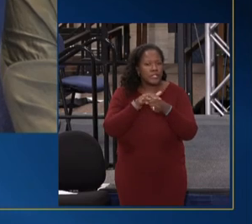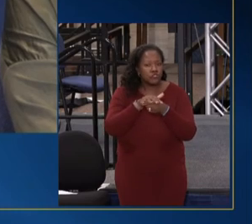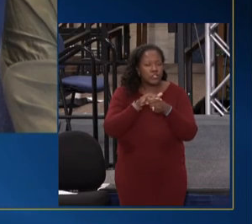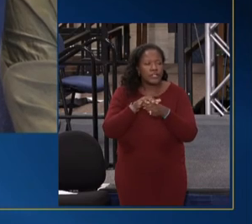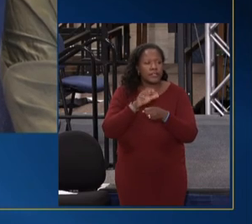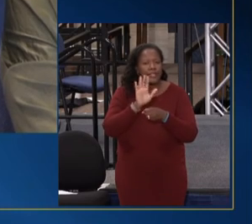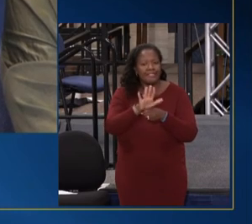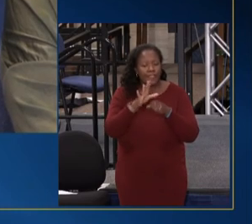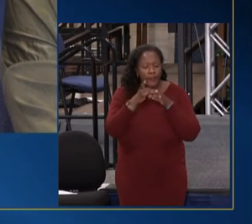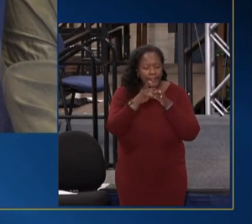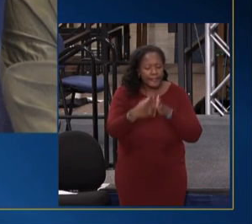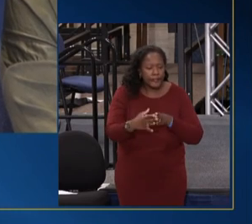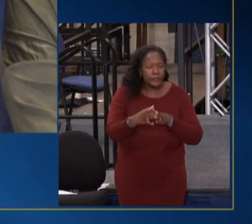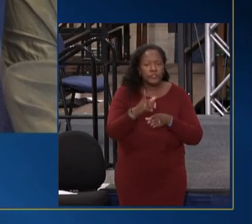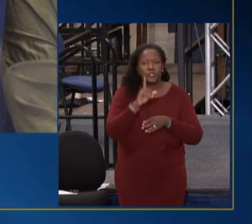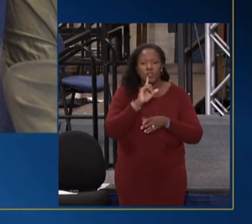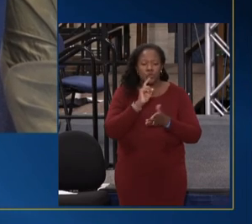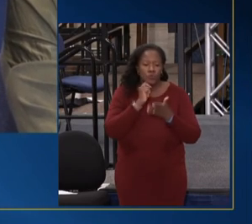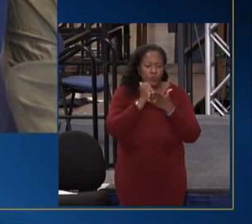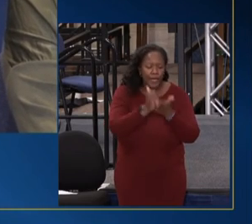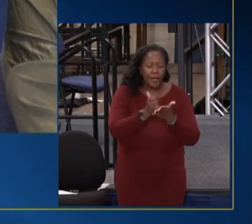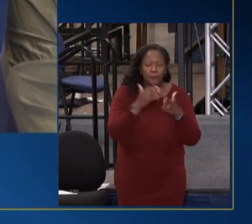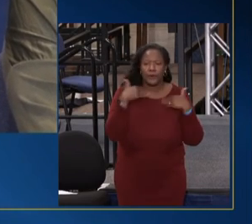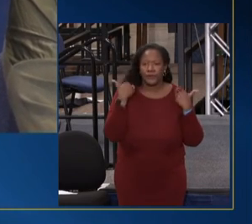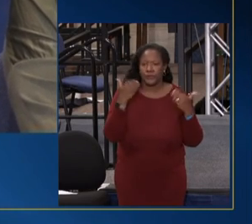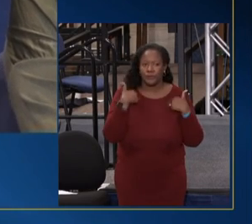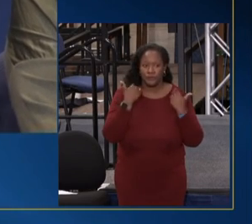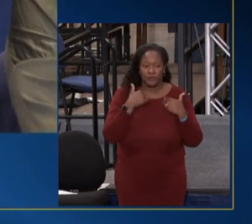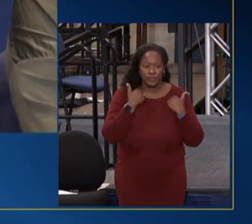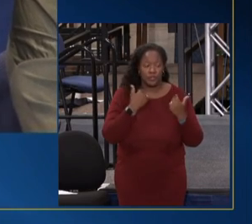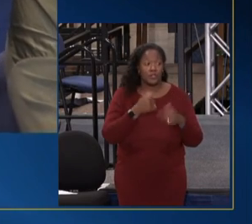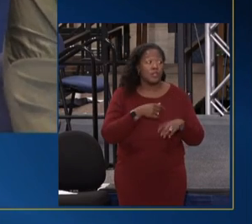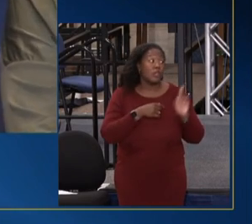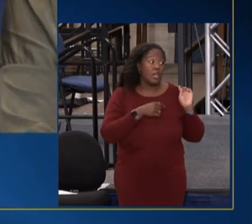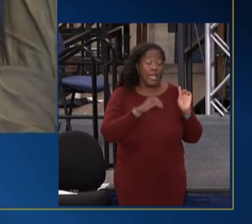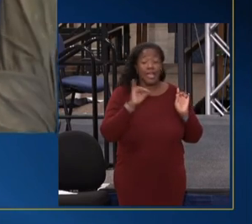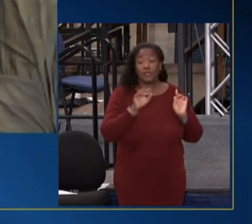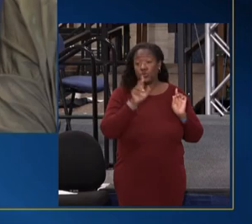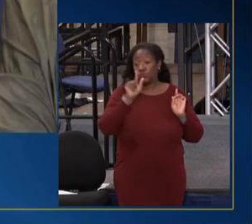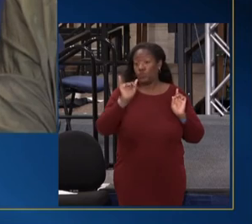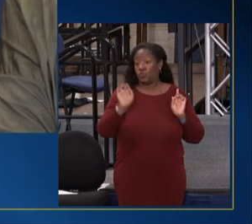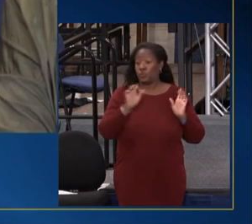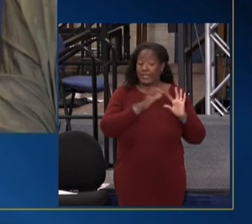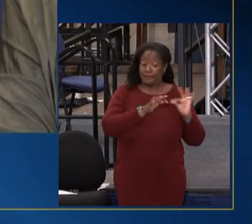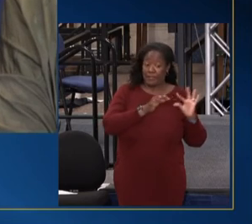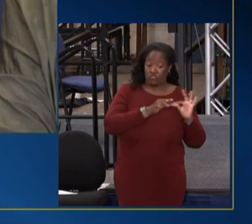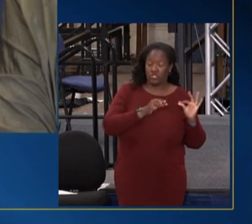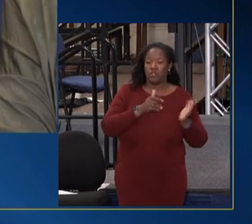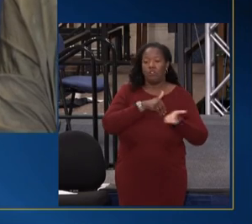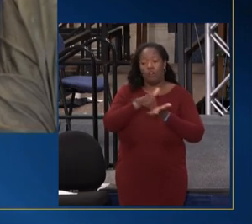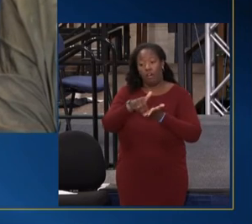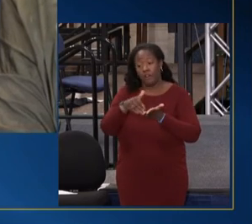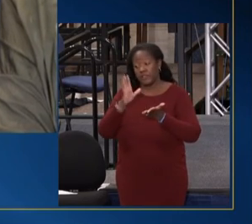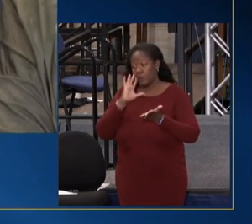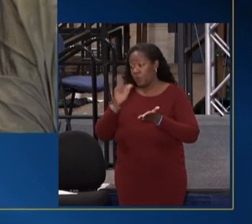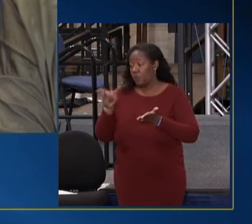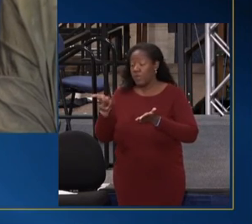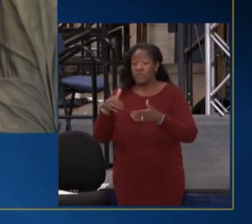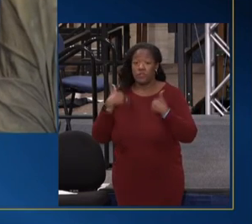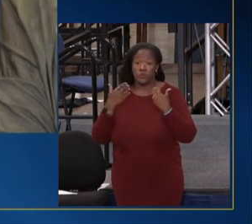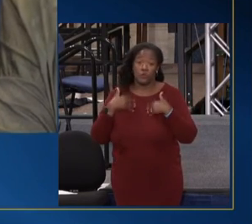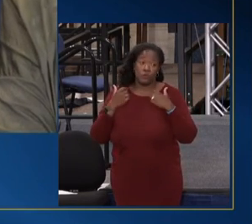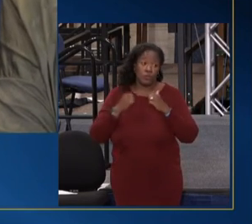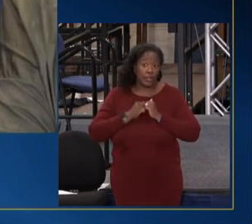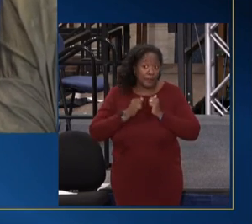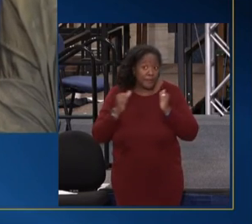leaders to help our youth? One of the things, as Julie had mentioned, is that oftentimes when our youth are coming out or when they need to navigate